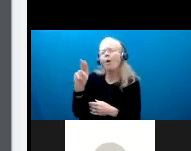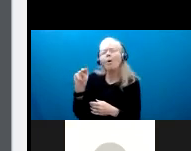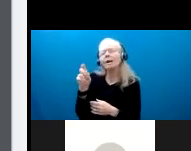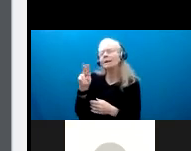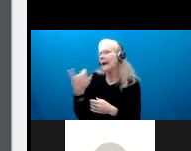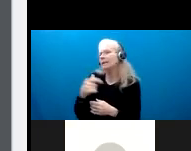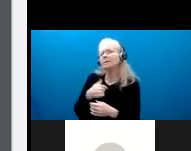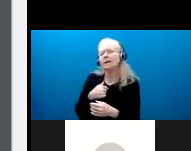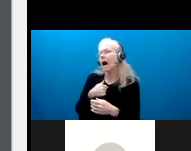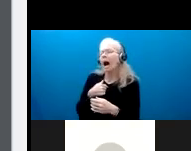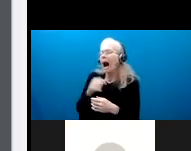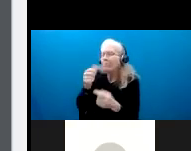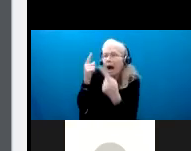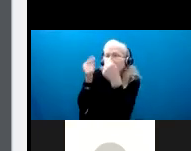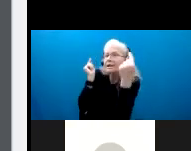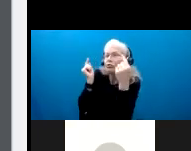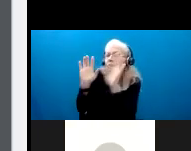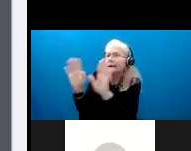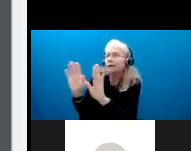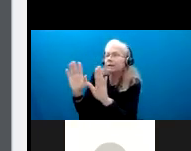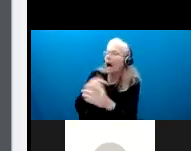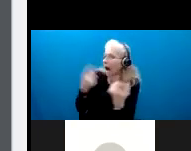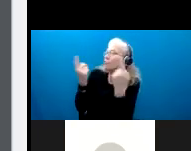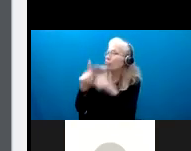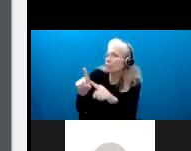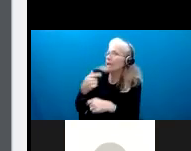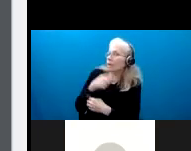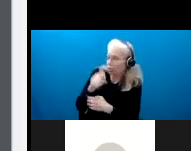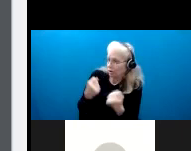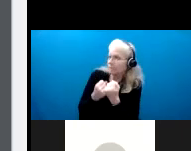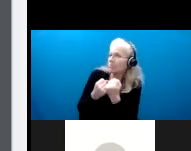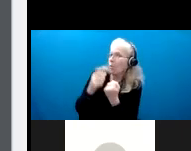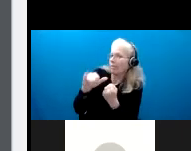supported. I'm agreeing with you on that.